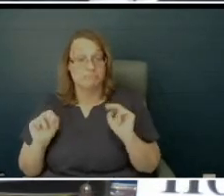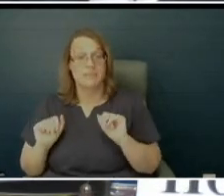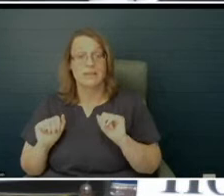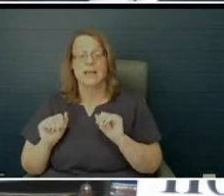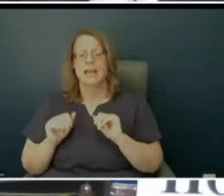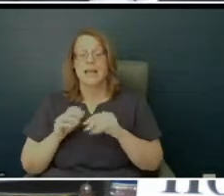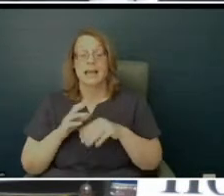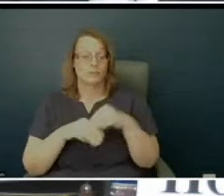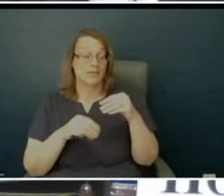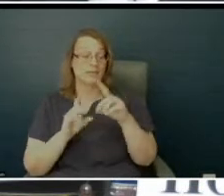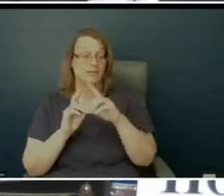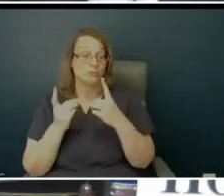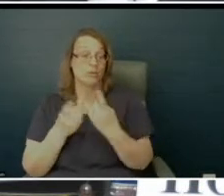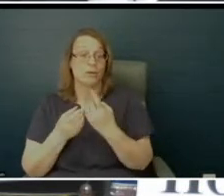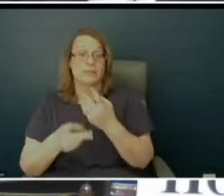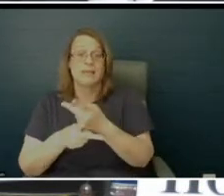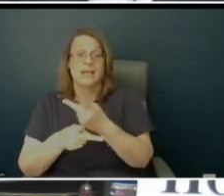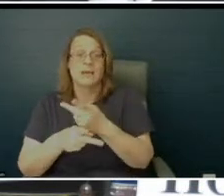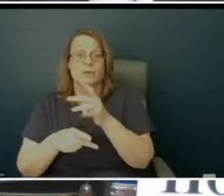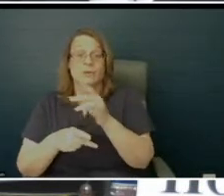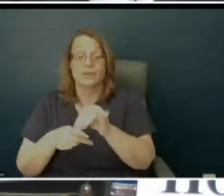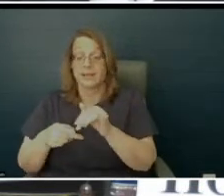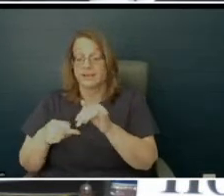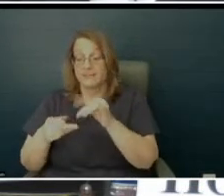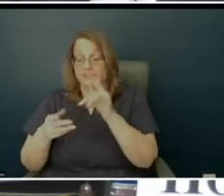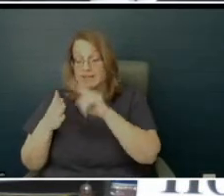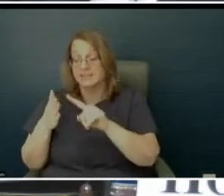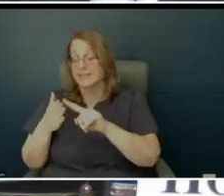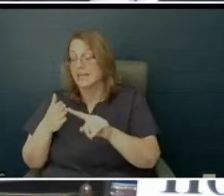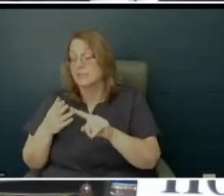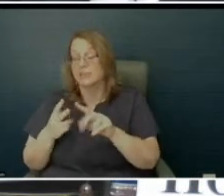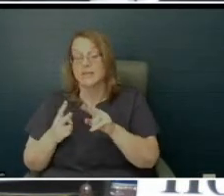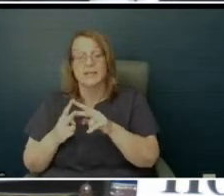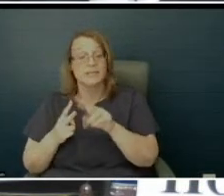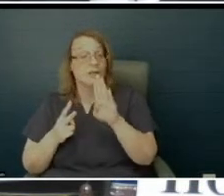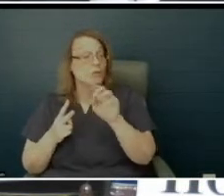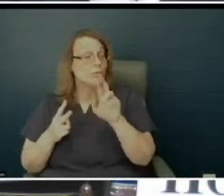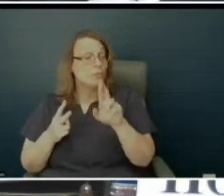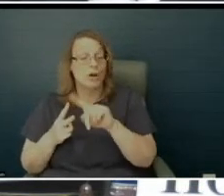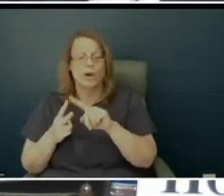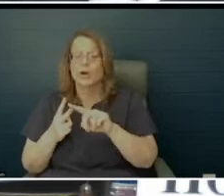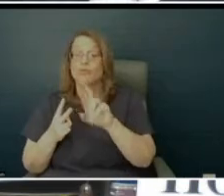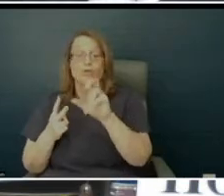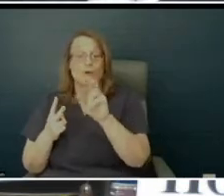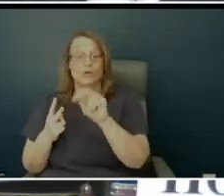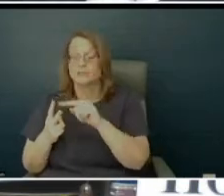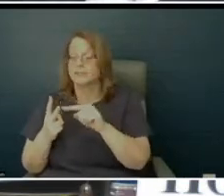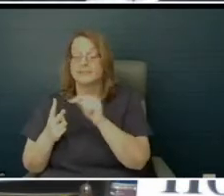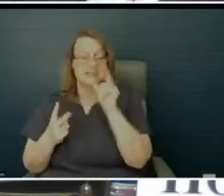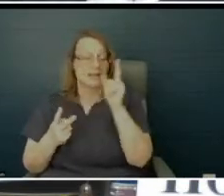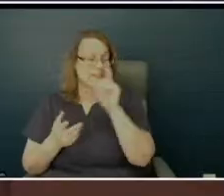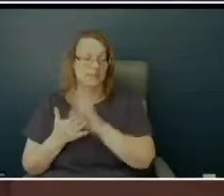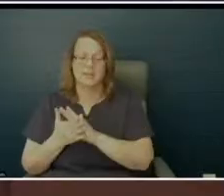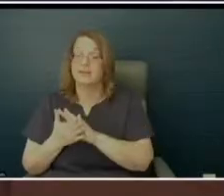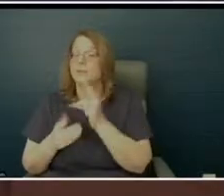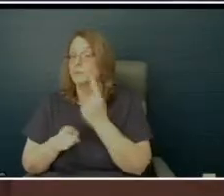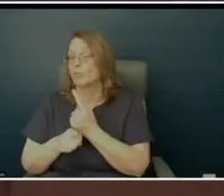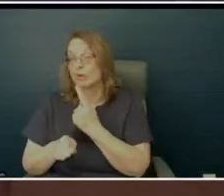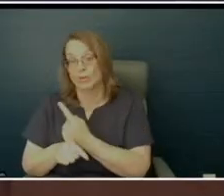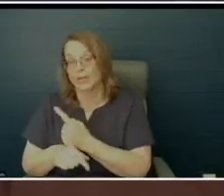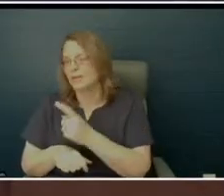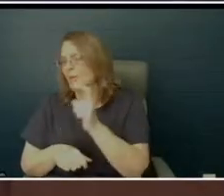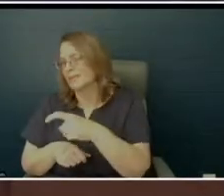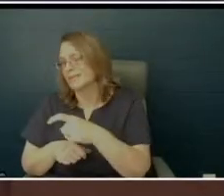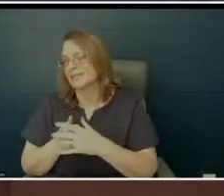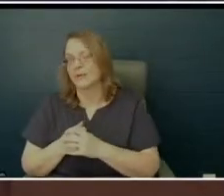investigation. Neither Attorney General Barr nor Acting Attorney General Rosen ever believed that that was appropriate or necessary in this case. In fact, Attorney General Barr had